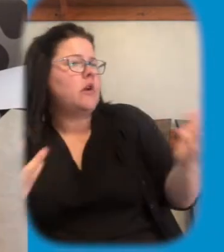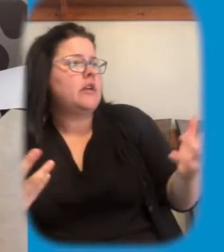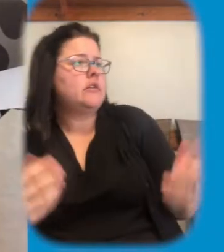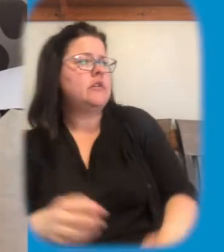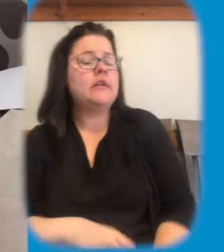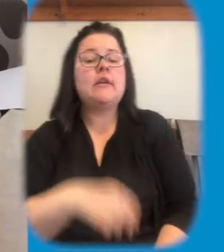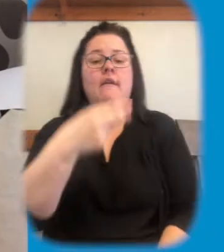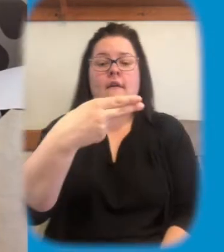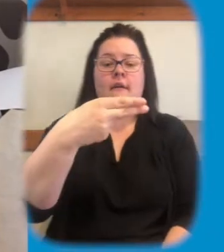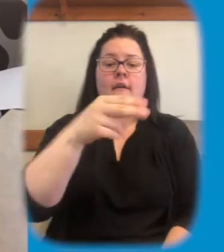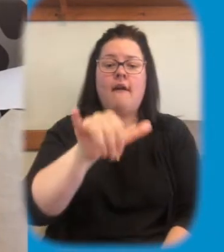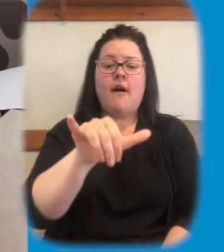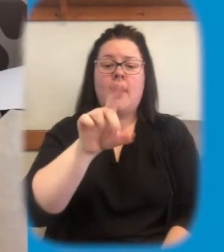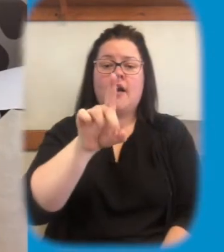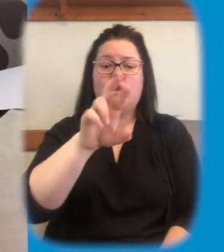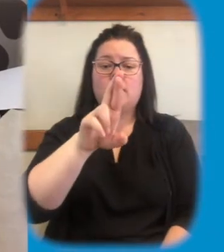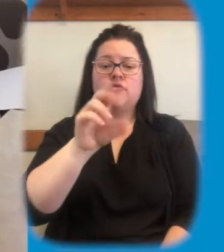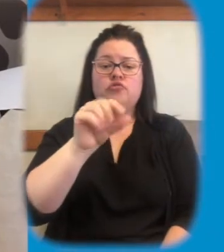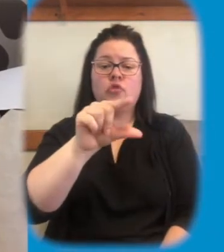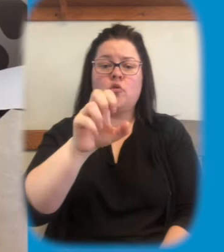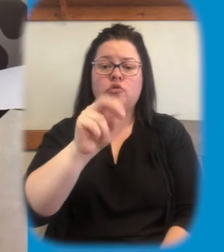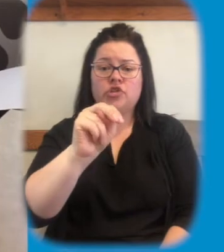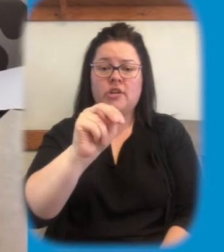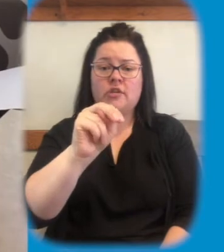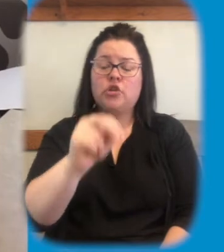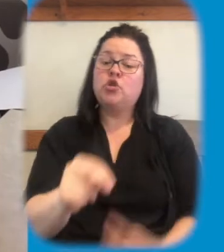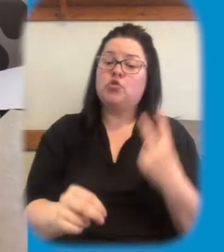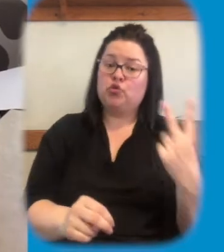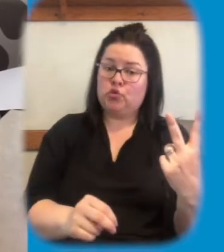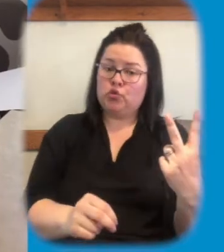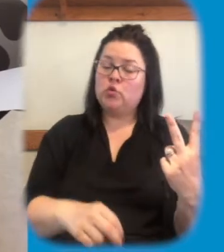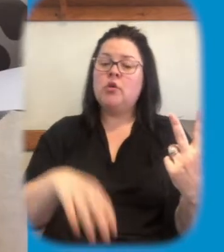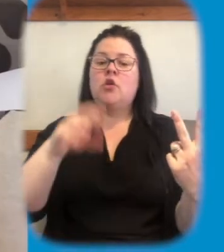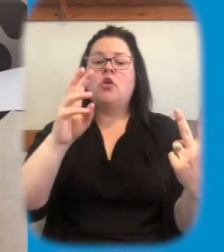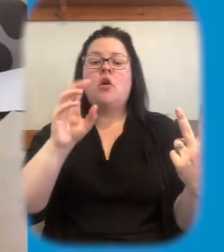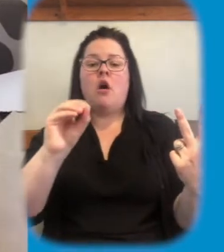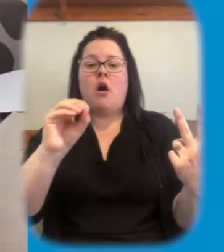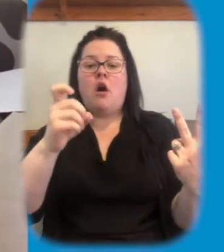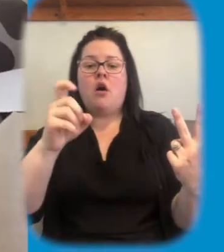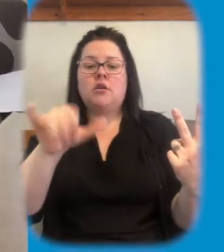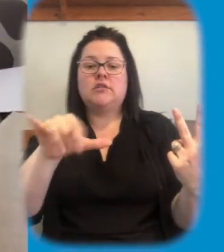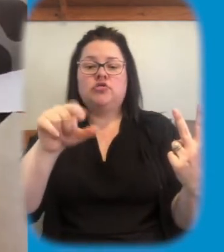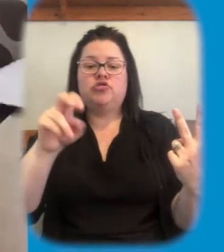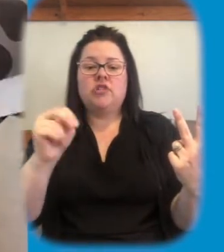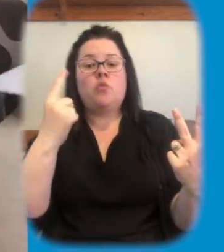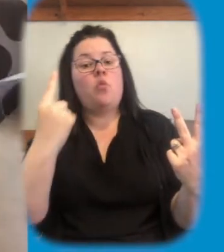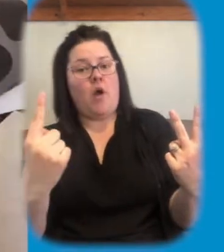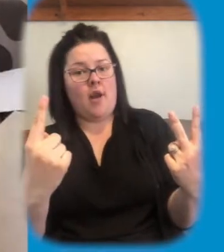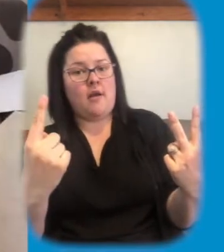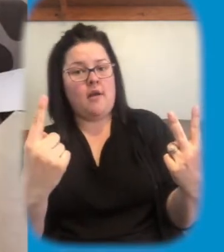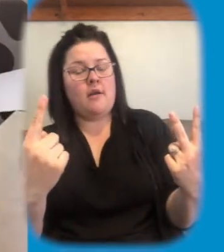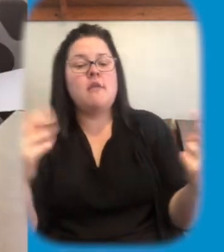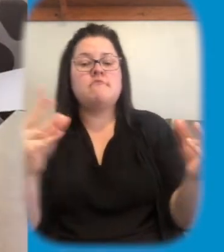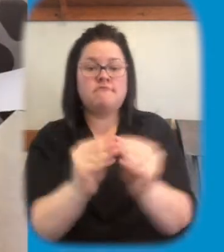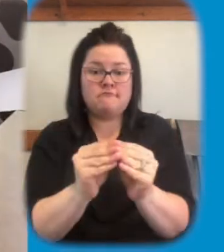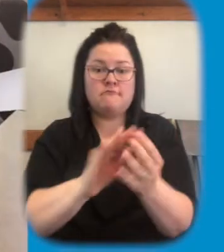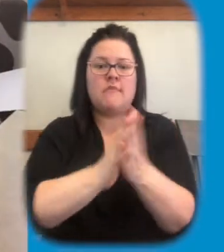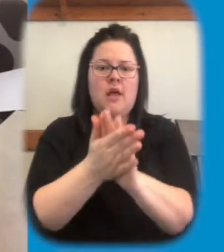hydrogen atoms and one oxygen. Make up water? Yeah. Cool. I have a joke for